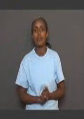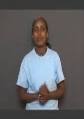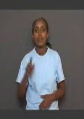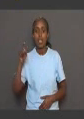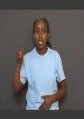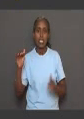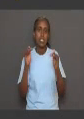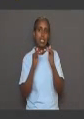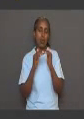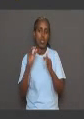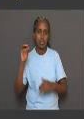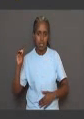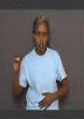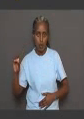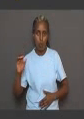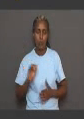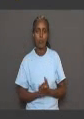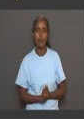x equals 0,